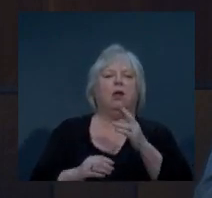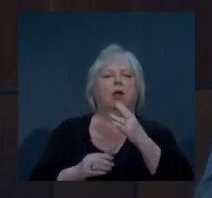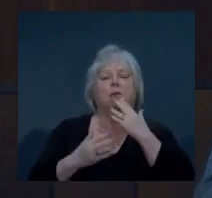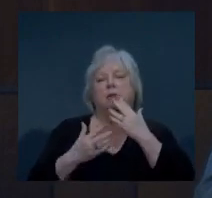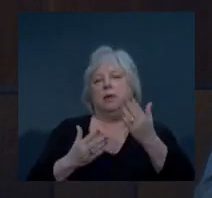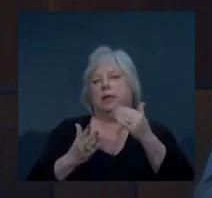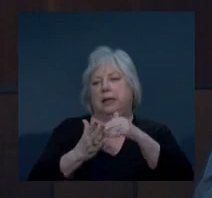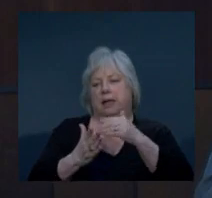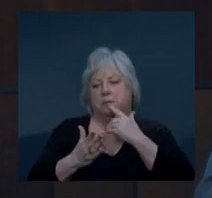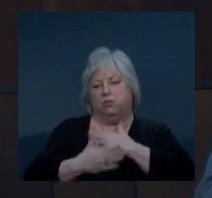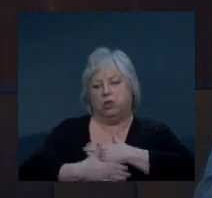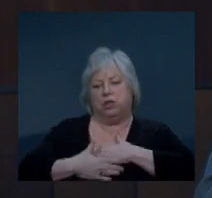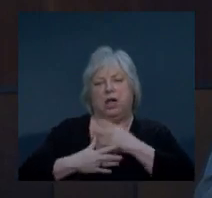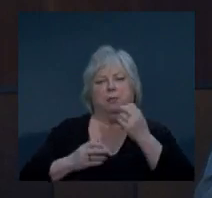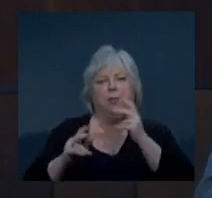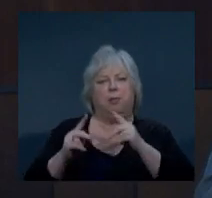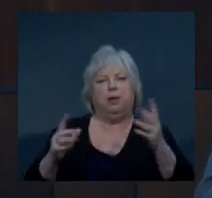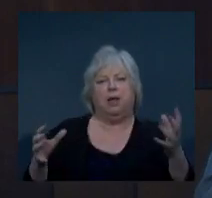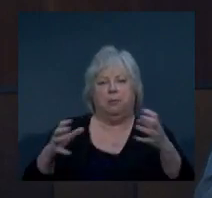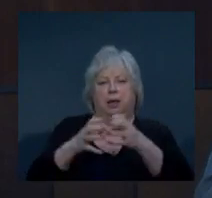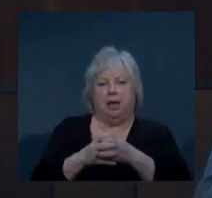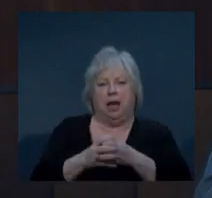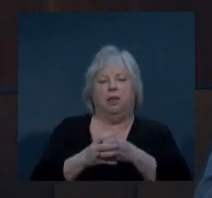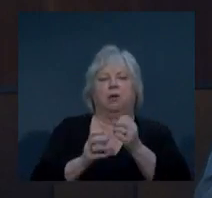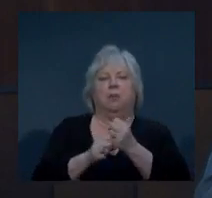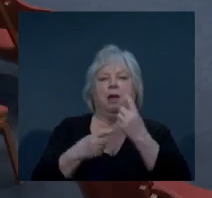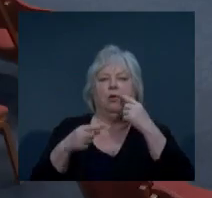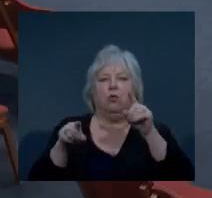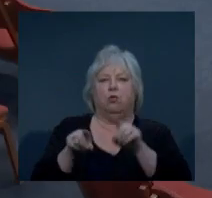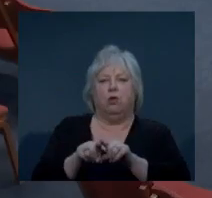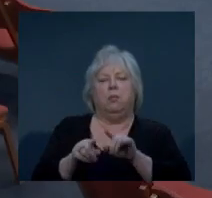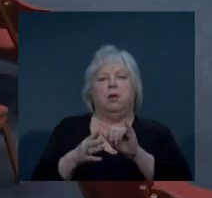agreement that protects and advances our fiscal future for our